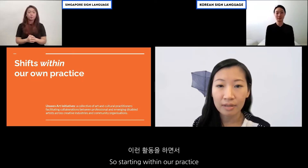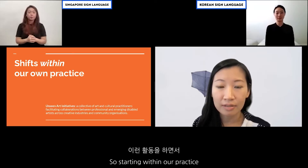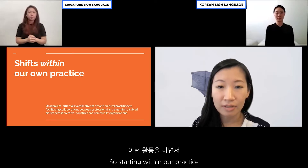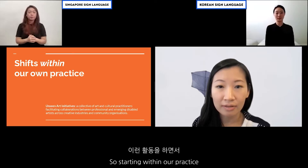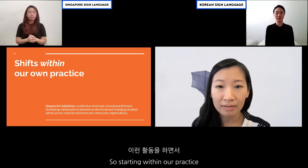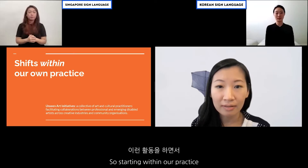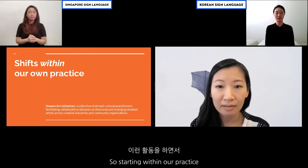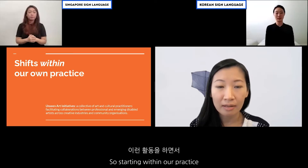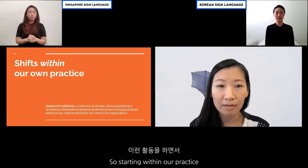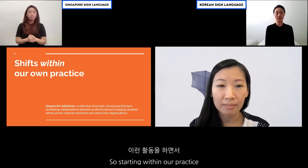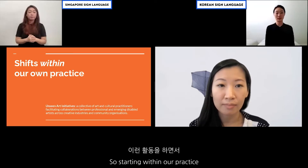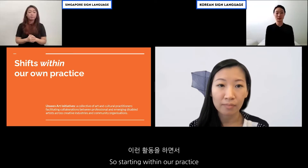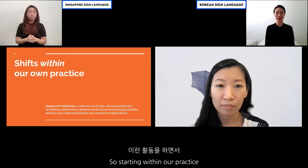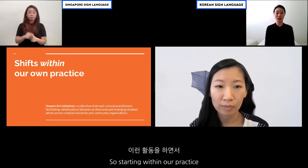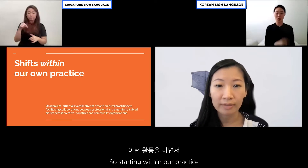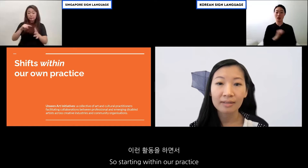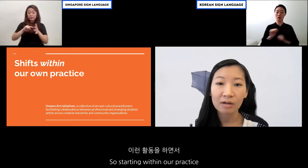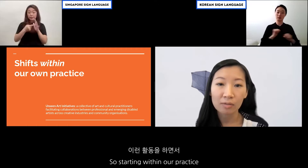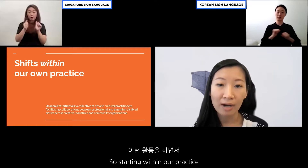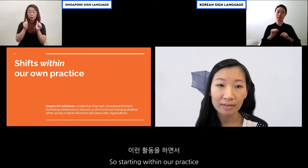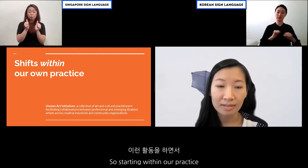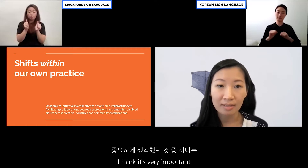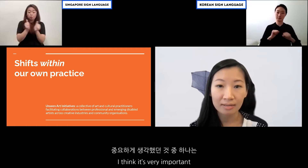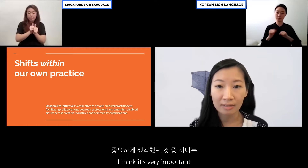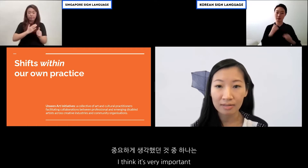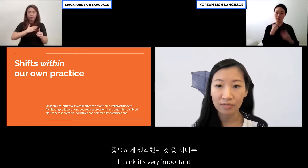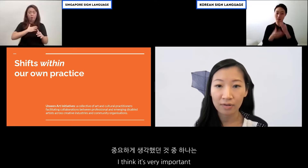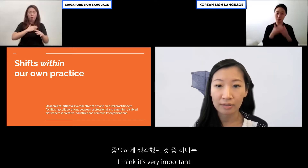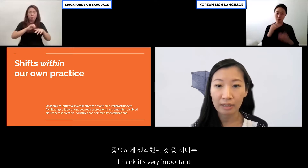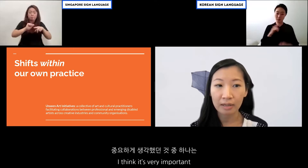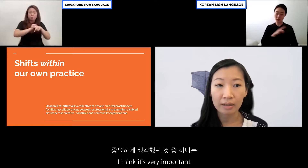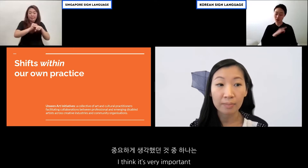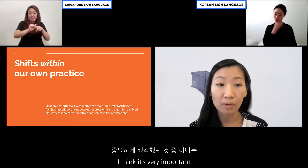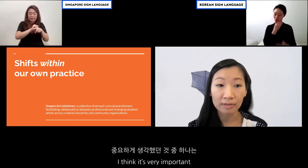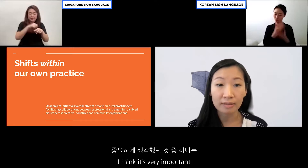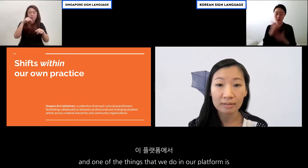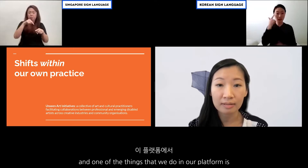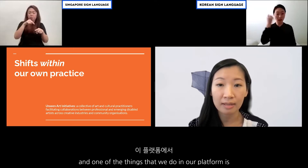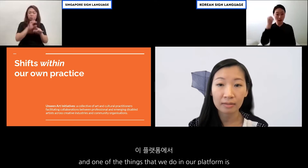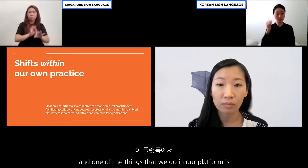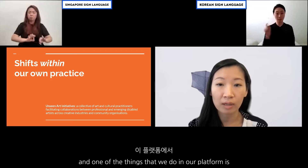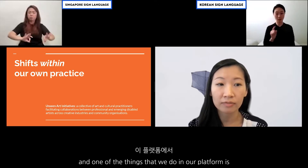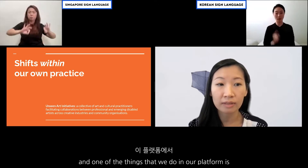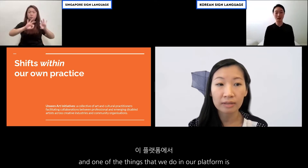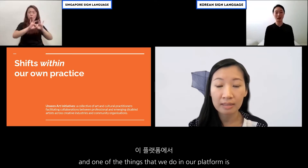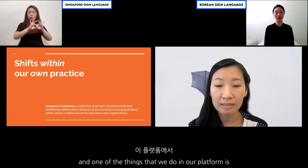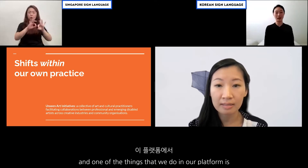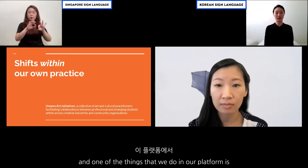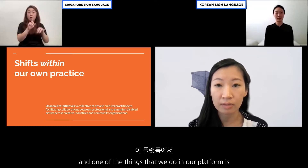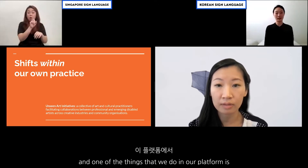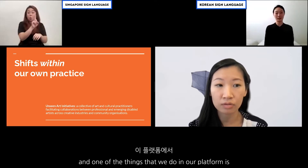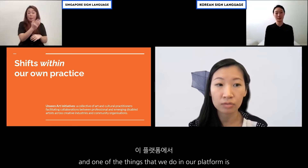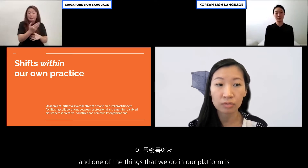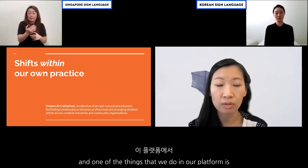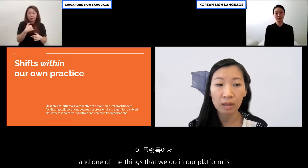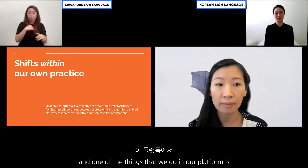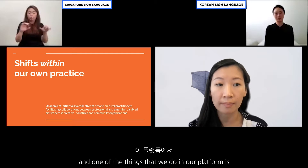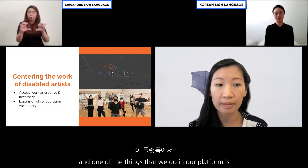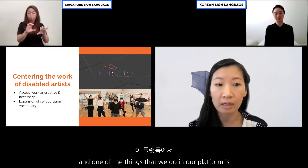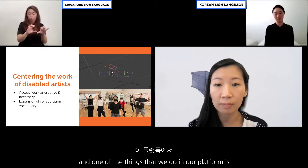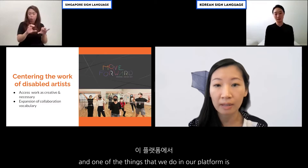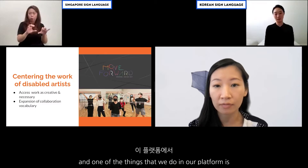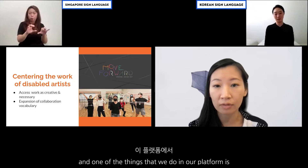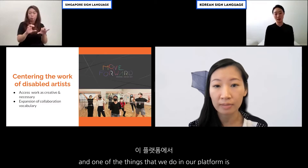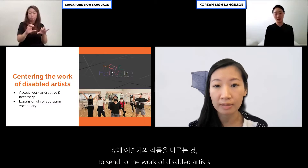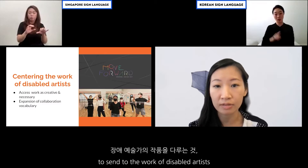So starting within our practice, I think it's very important. And one of the things that we do